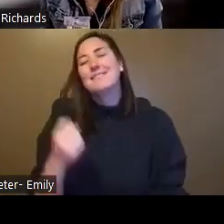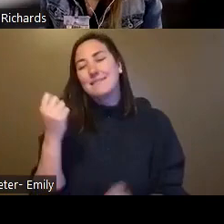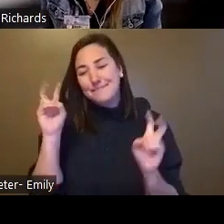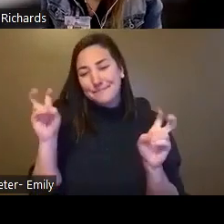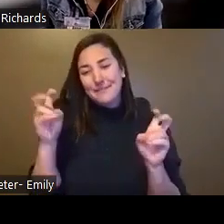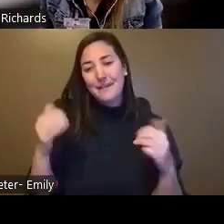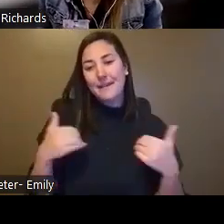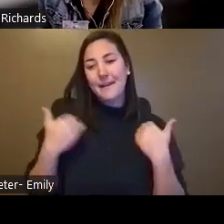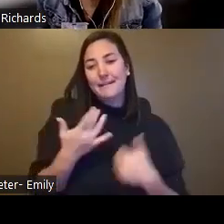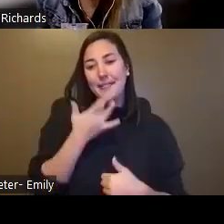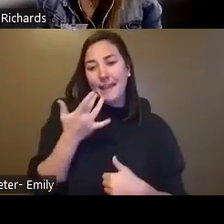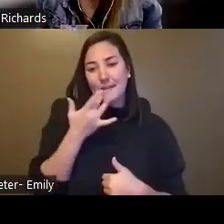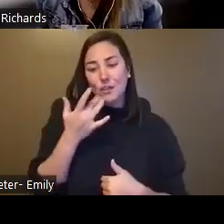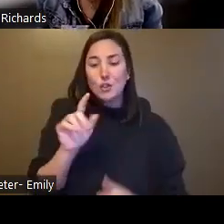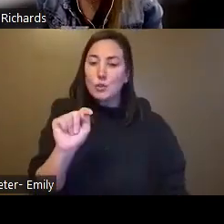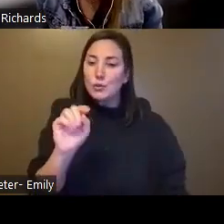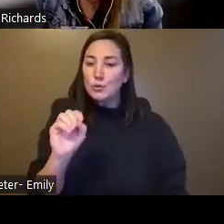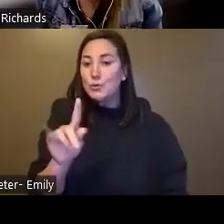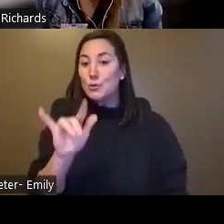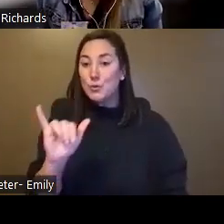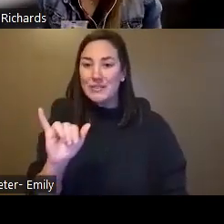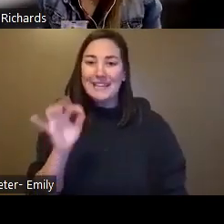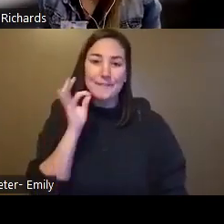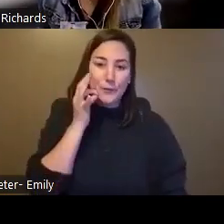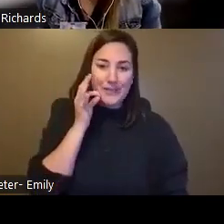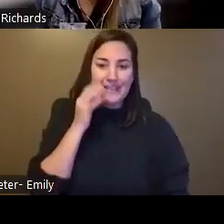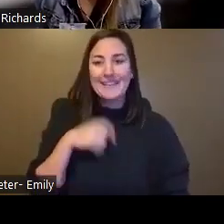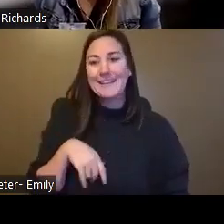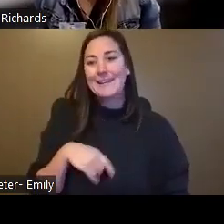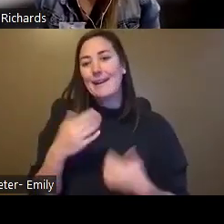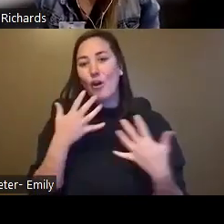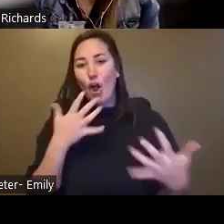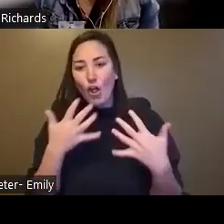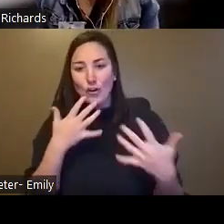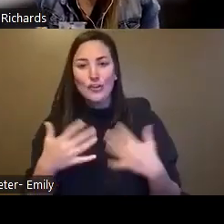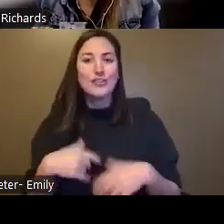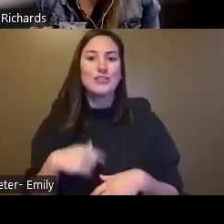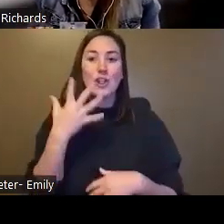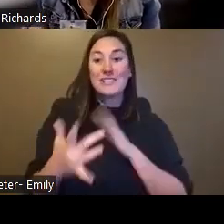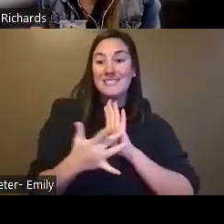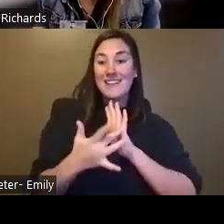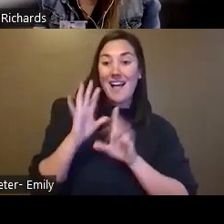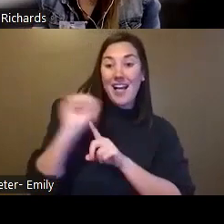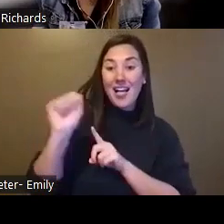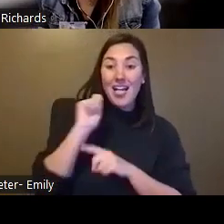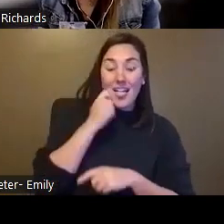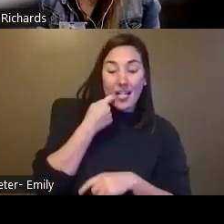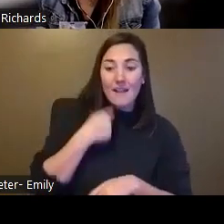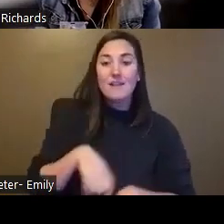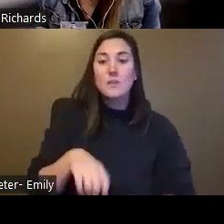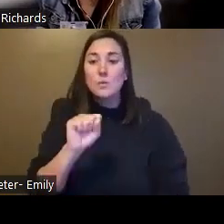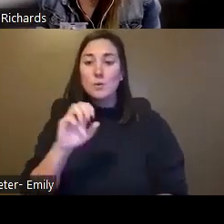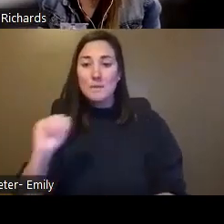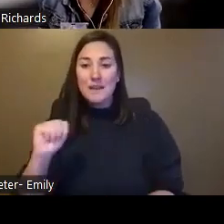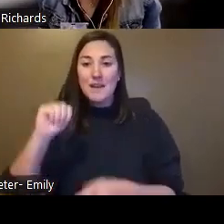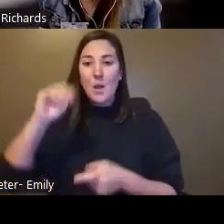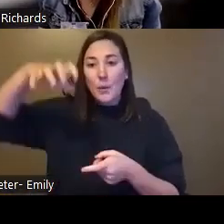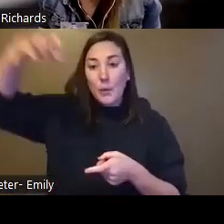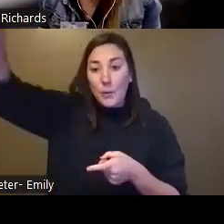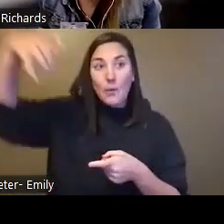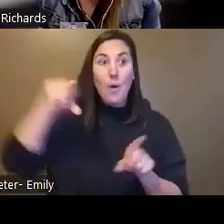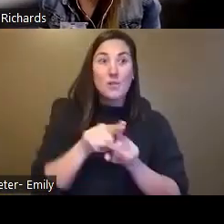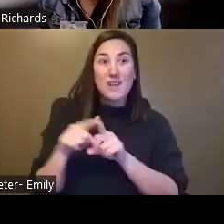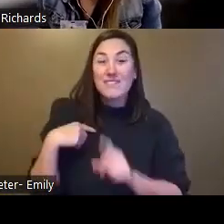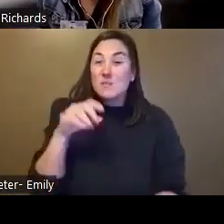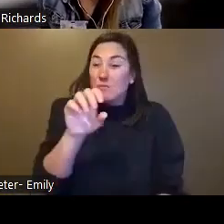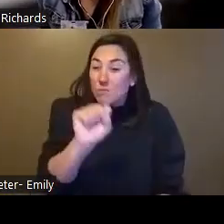mentioned before, the tutti frutti flavors and the colors, and the tech device and the large vape clouds and the social media competitions that they